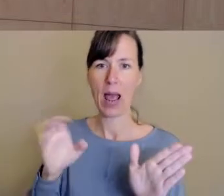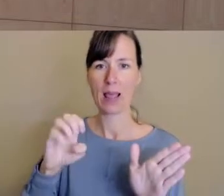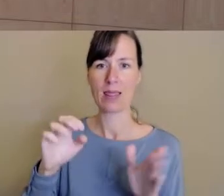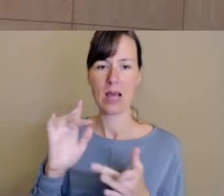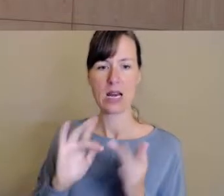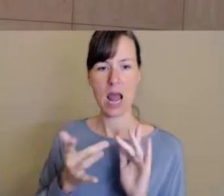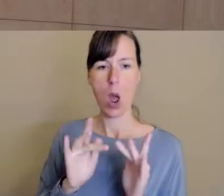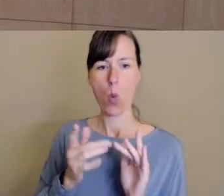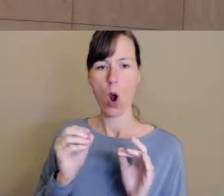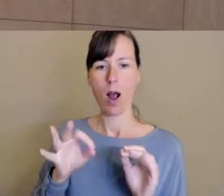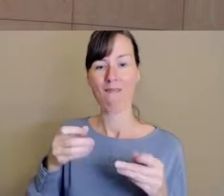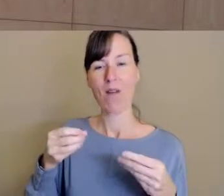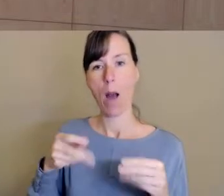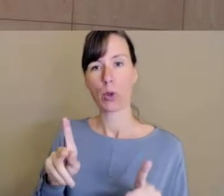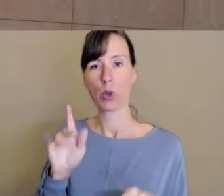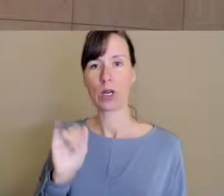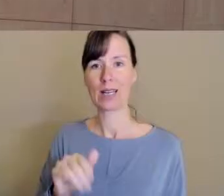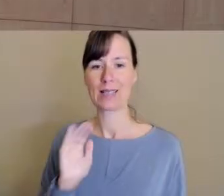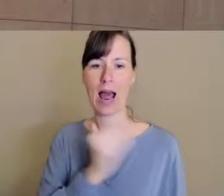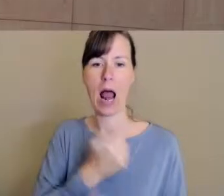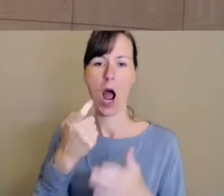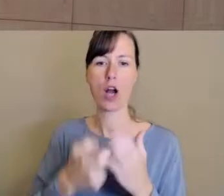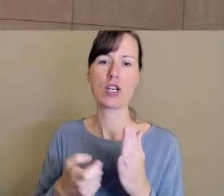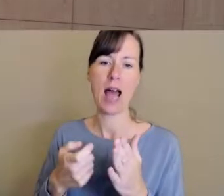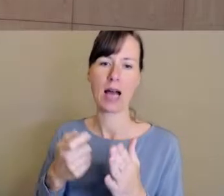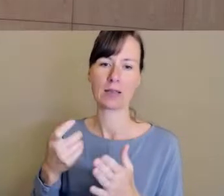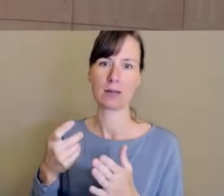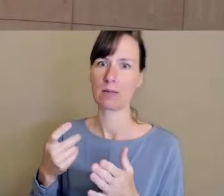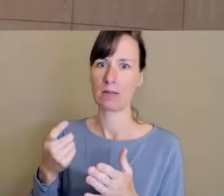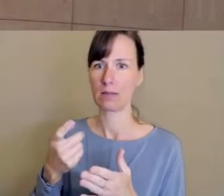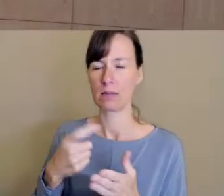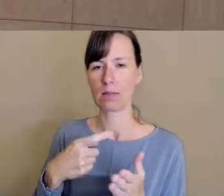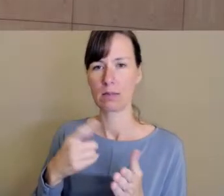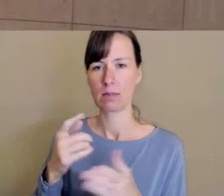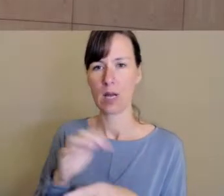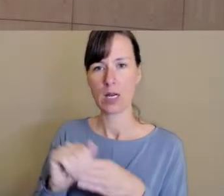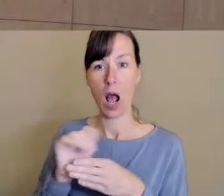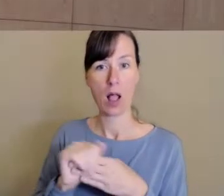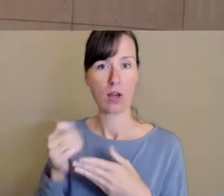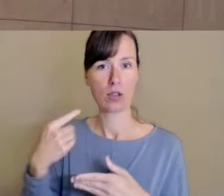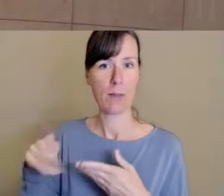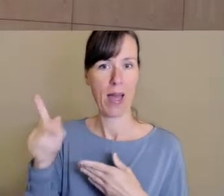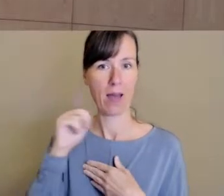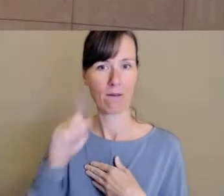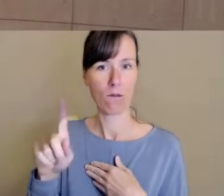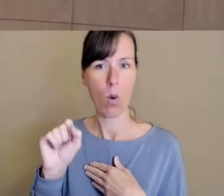for to do that as well. So thank you. I'll follow up with you about that as well.